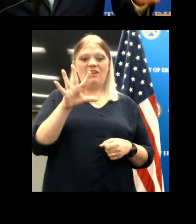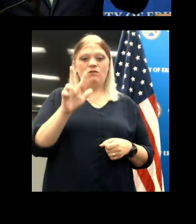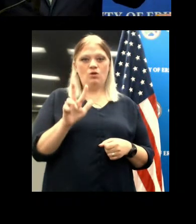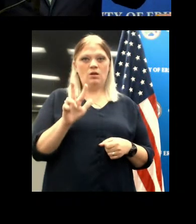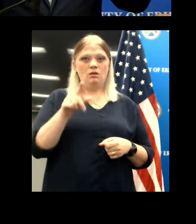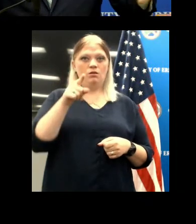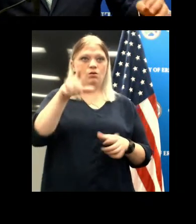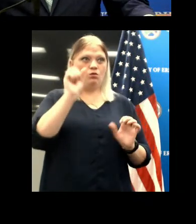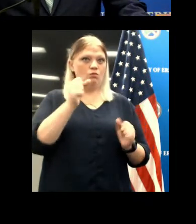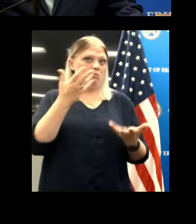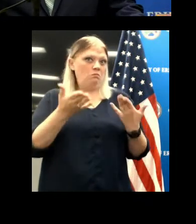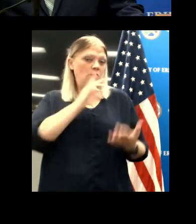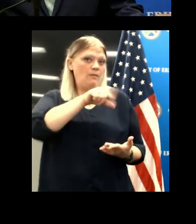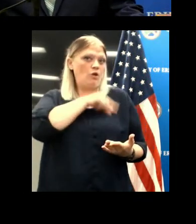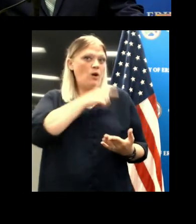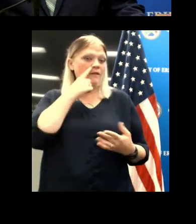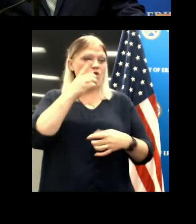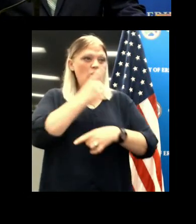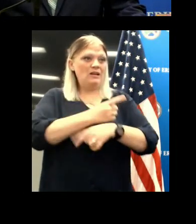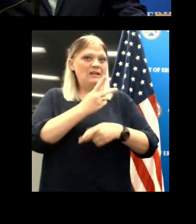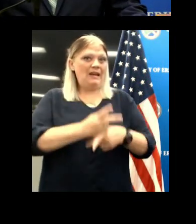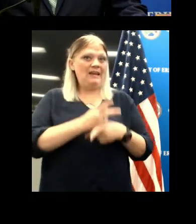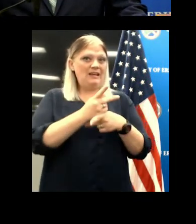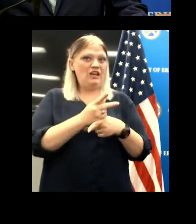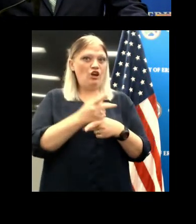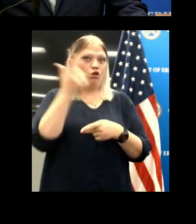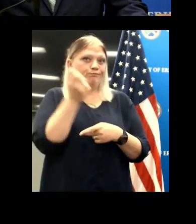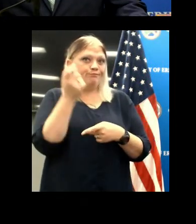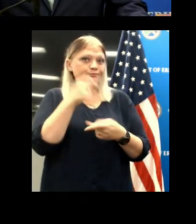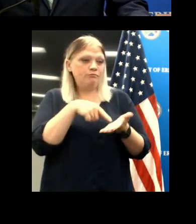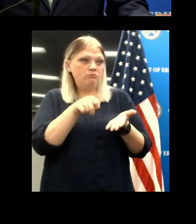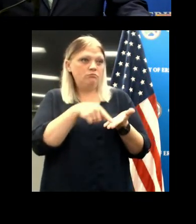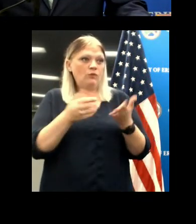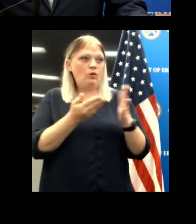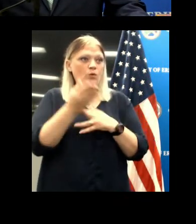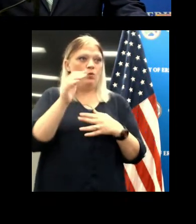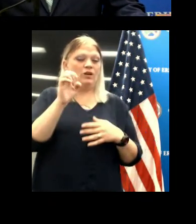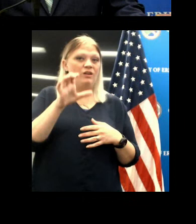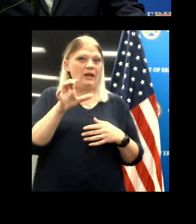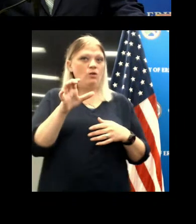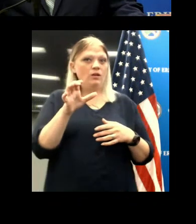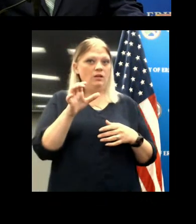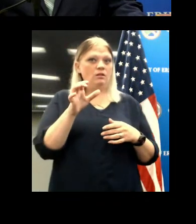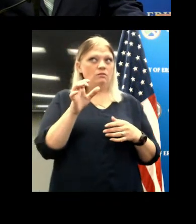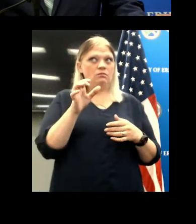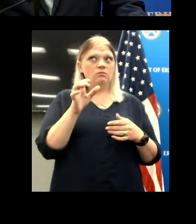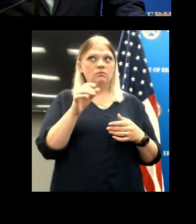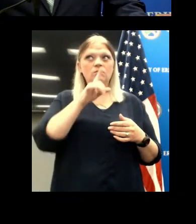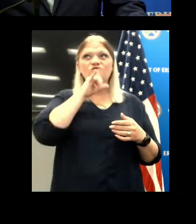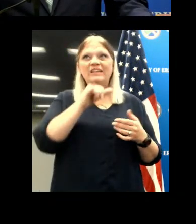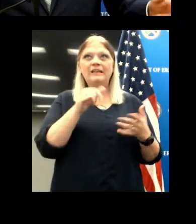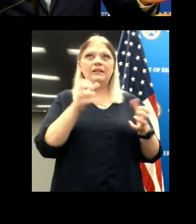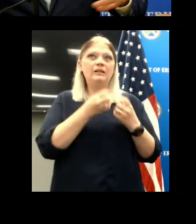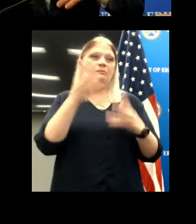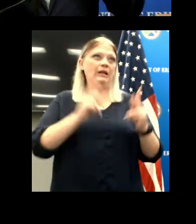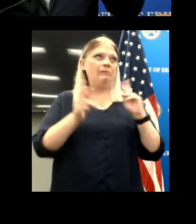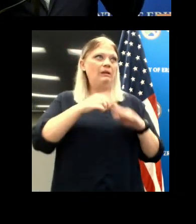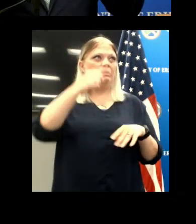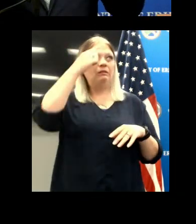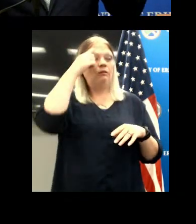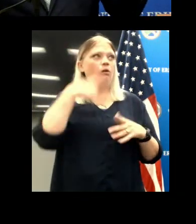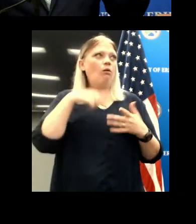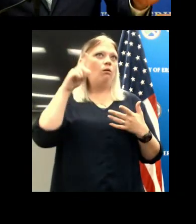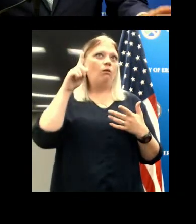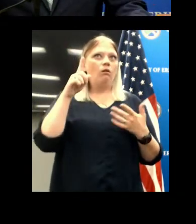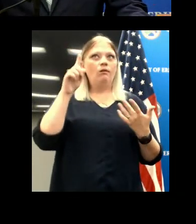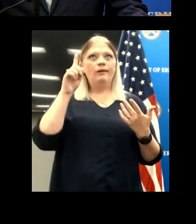858-8953. You may qualify for a daycare assistance subsidy through Erie County. You really, a lot of folks think, well, I have to have